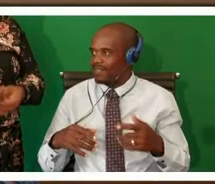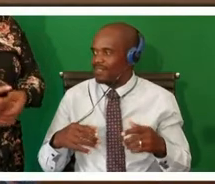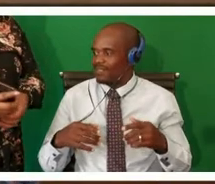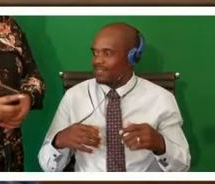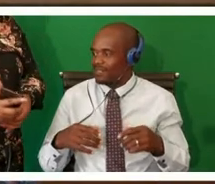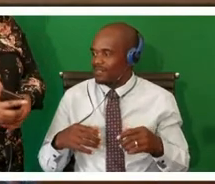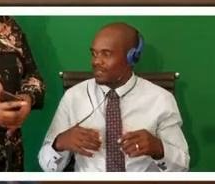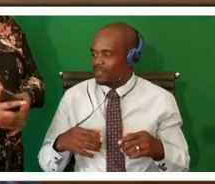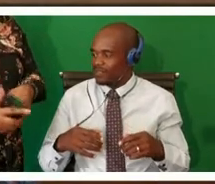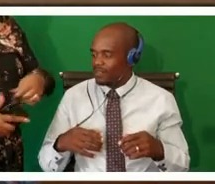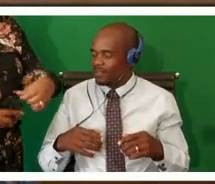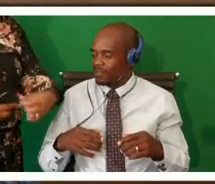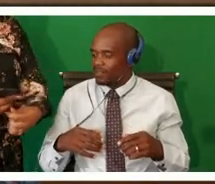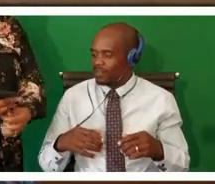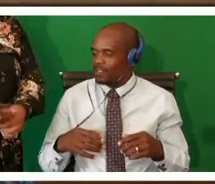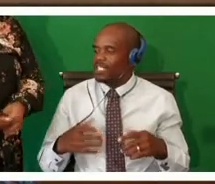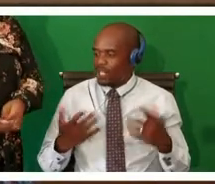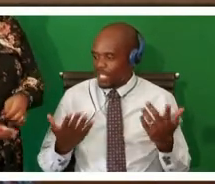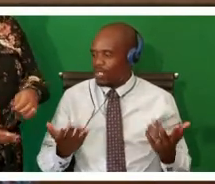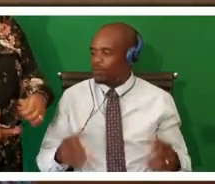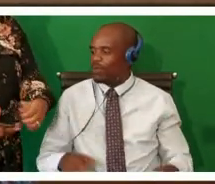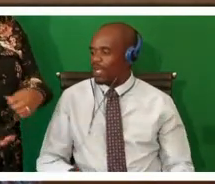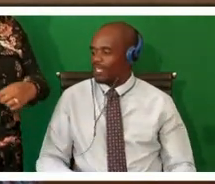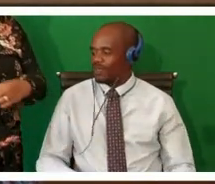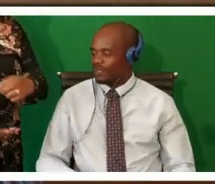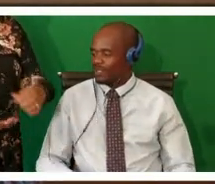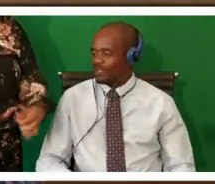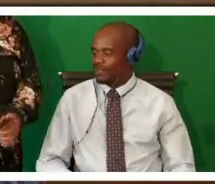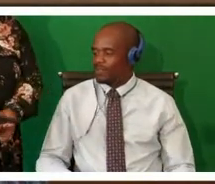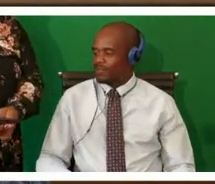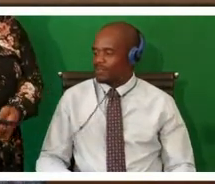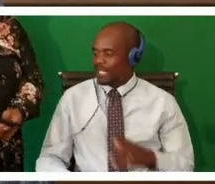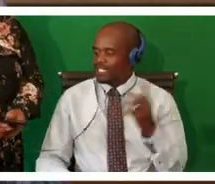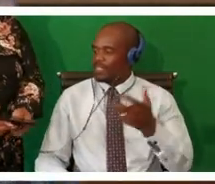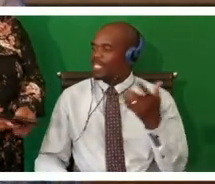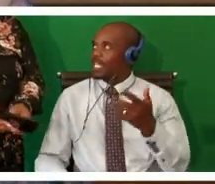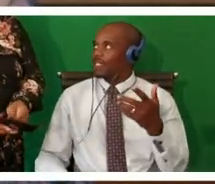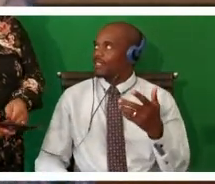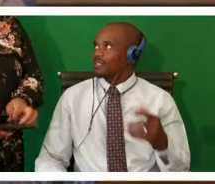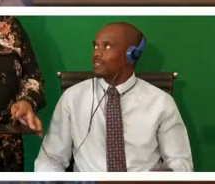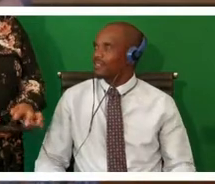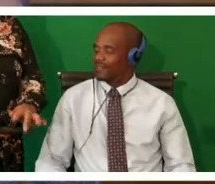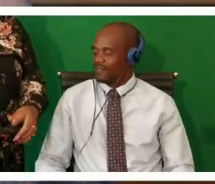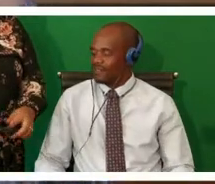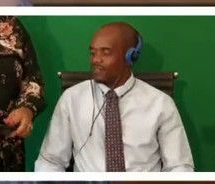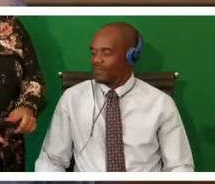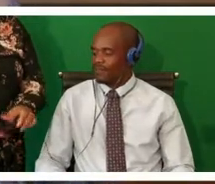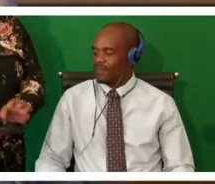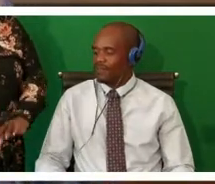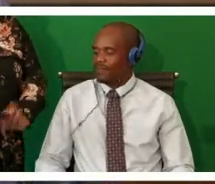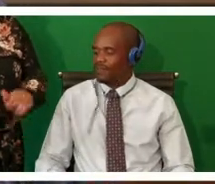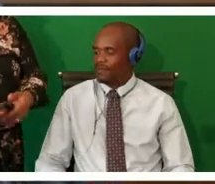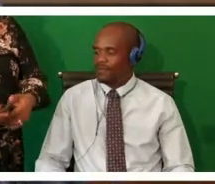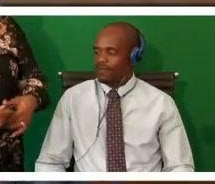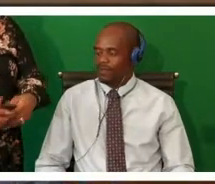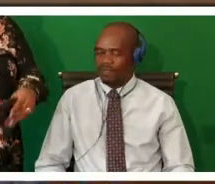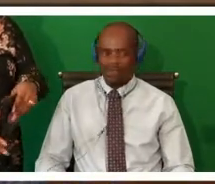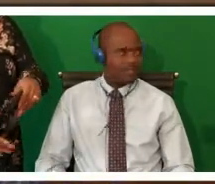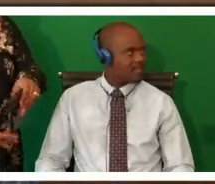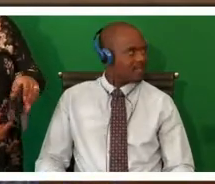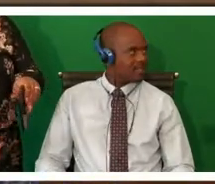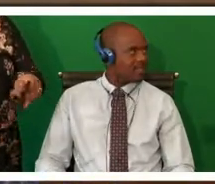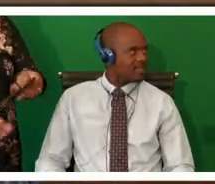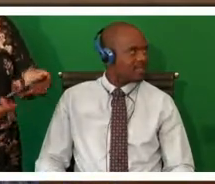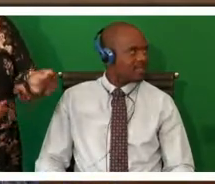opportunities through the contractor development in Thabo Mofutsanyana, but